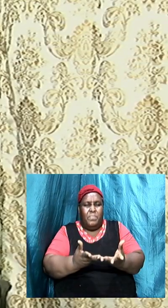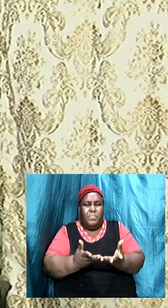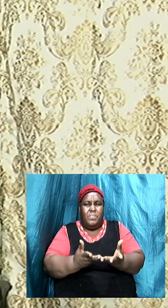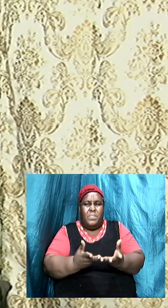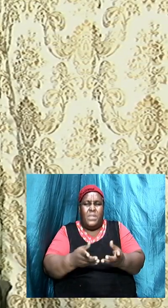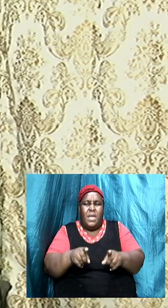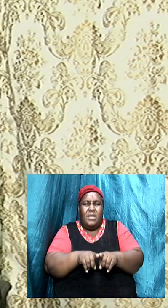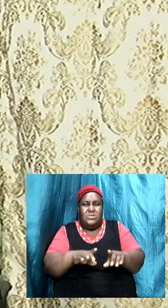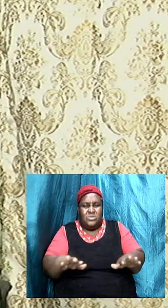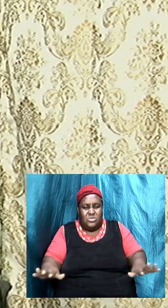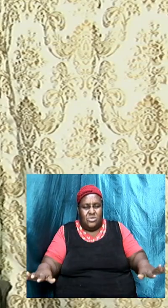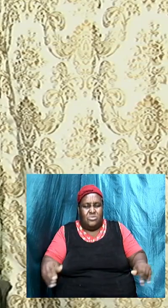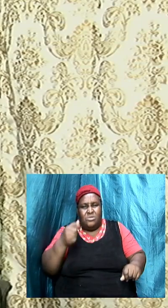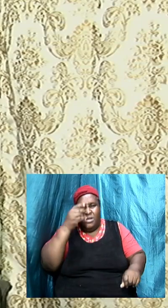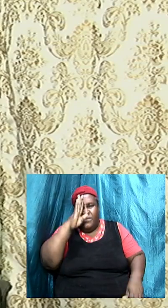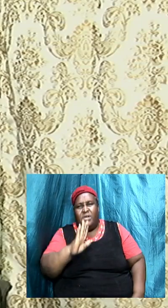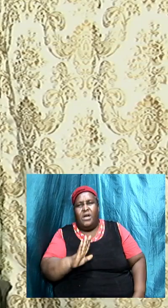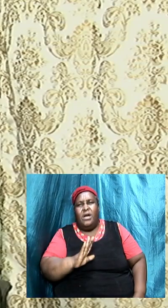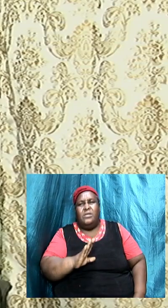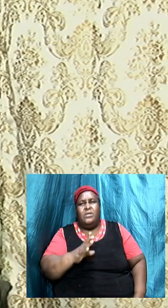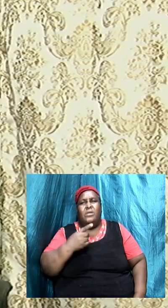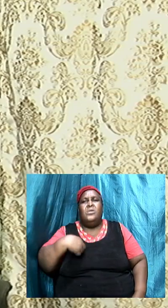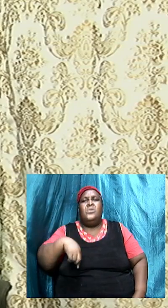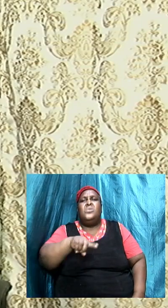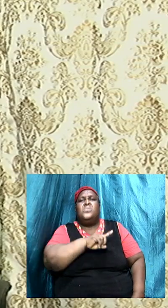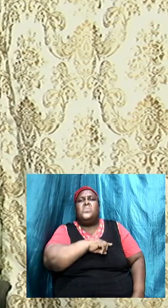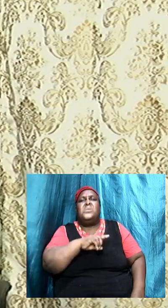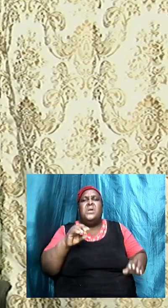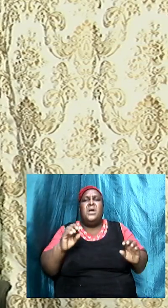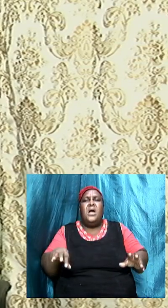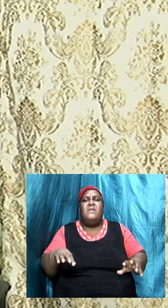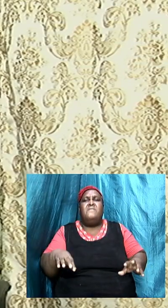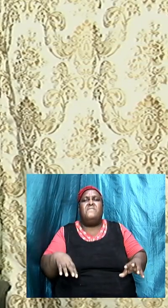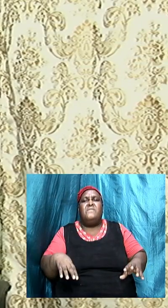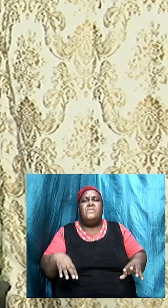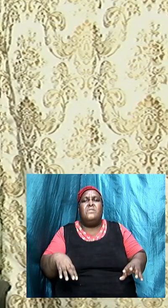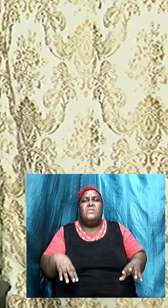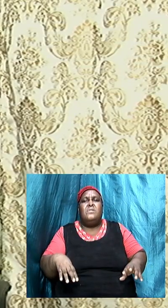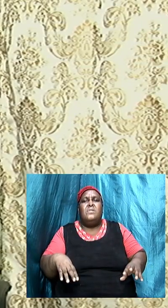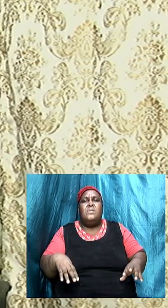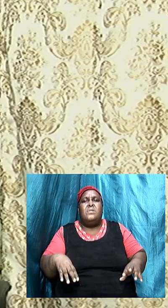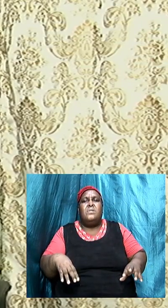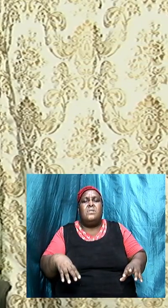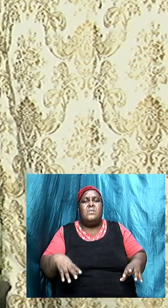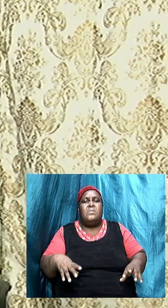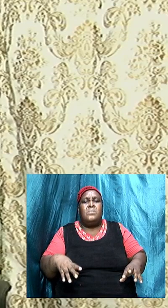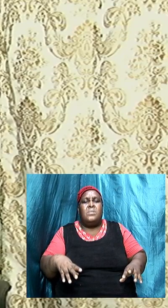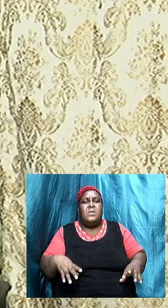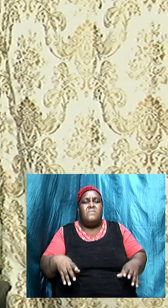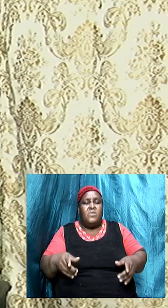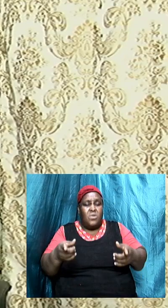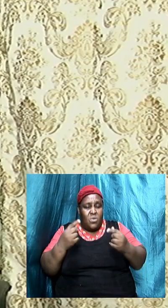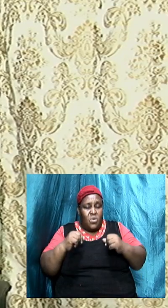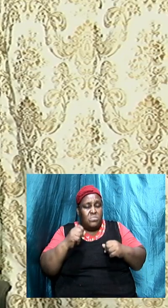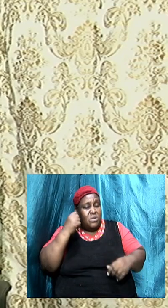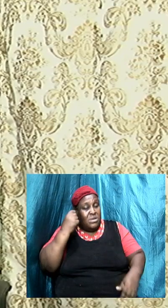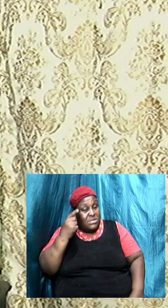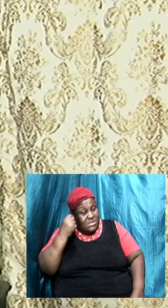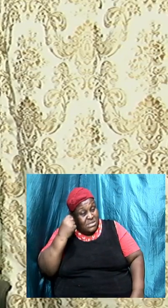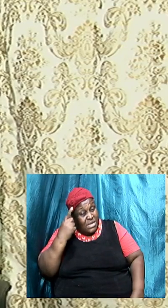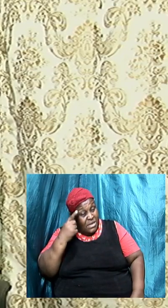As children of God, we have got to come to the point and come to the understanding where we